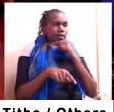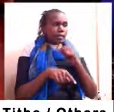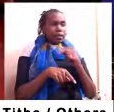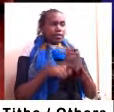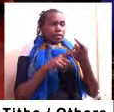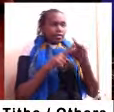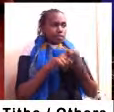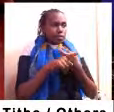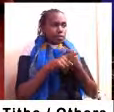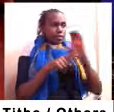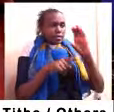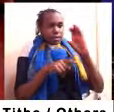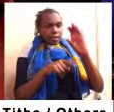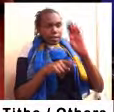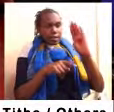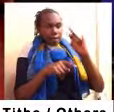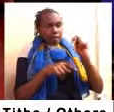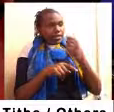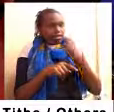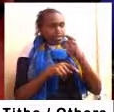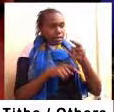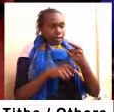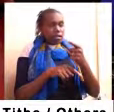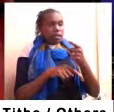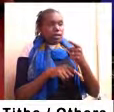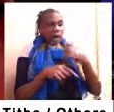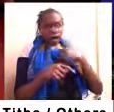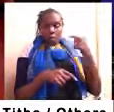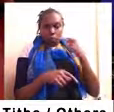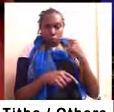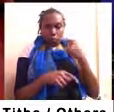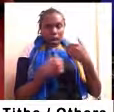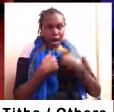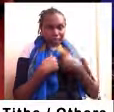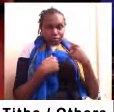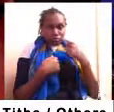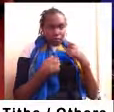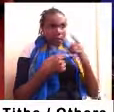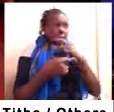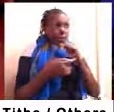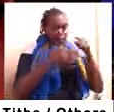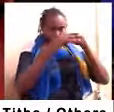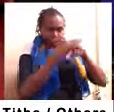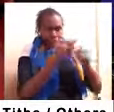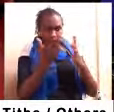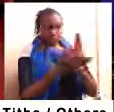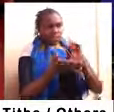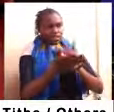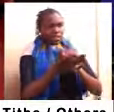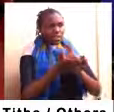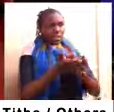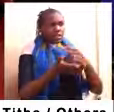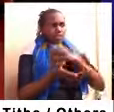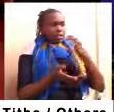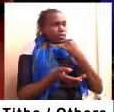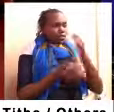He was saying one day in his office where he has a shop, a man came in through the door. He felt the Spirit of God tell him, I